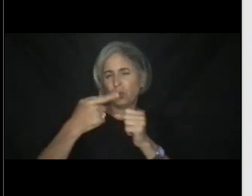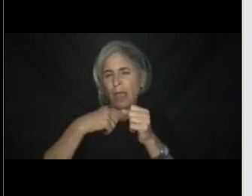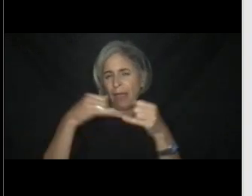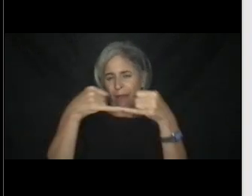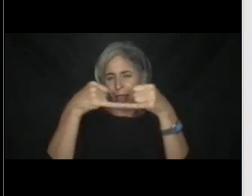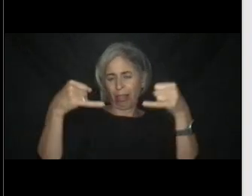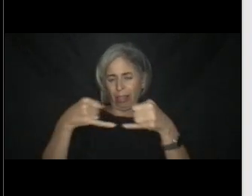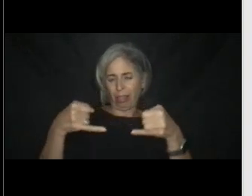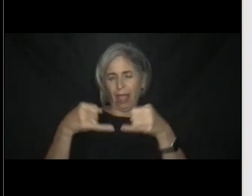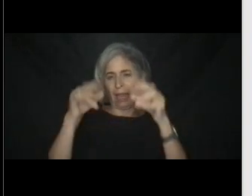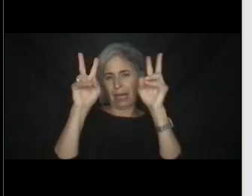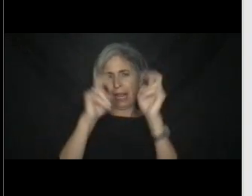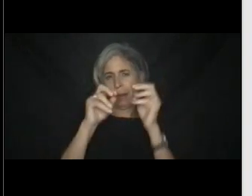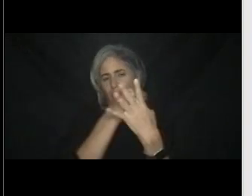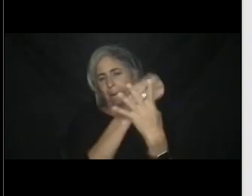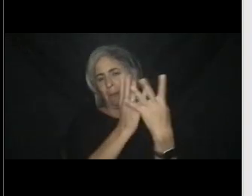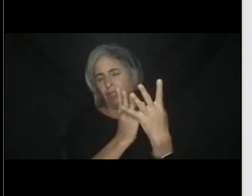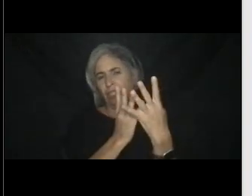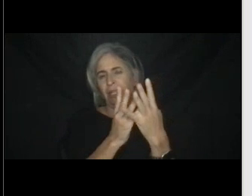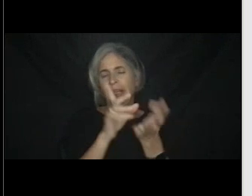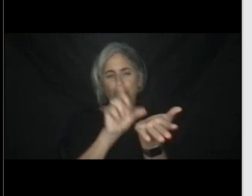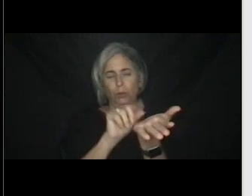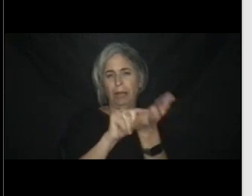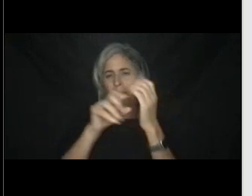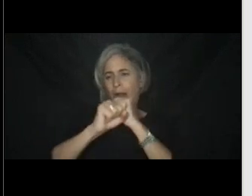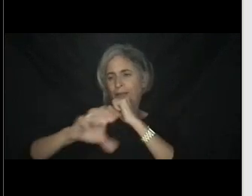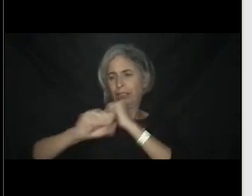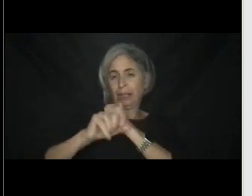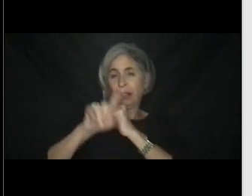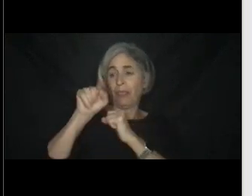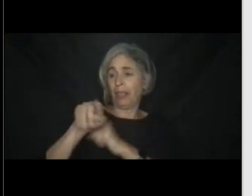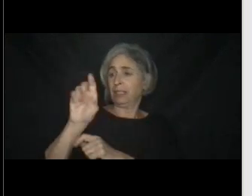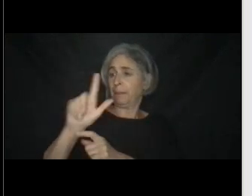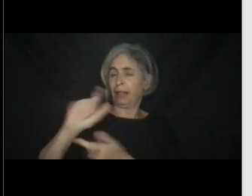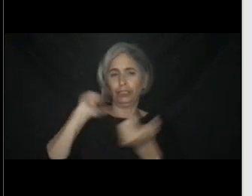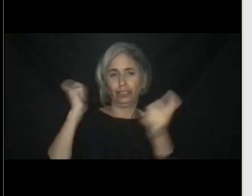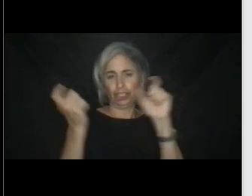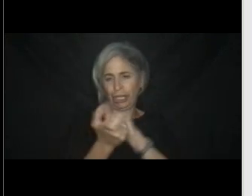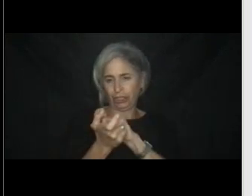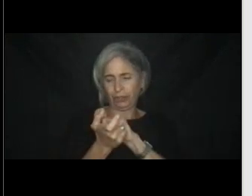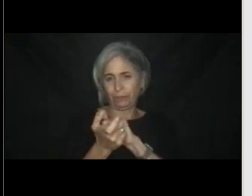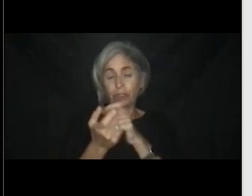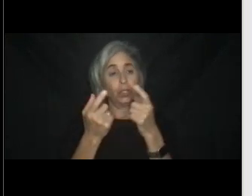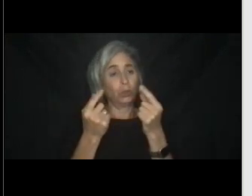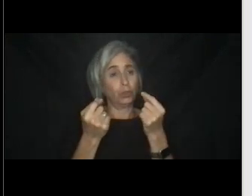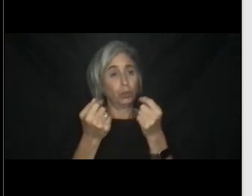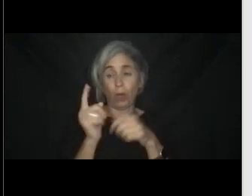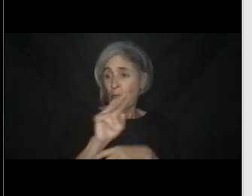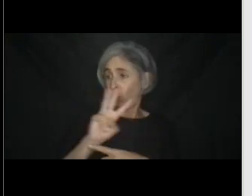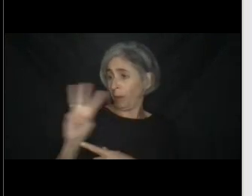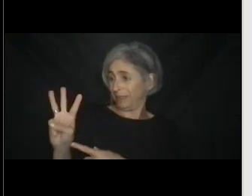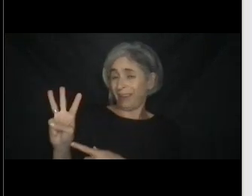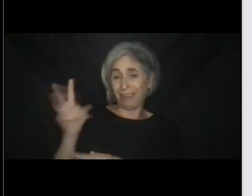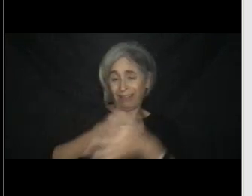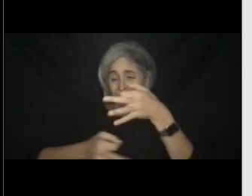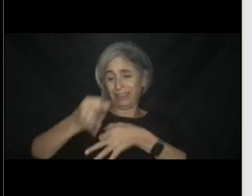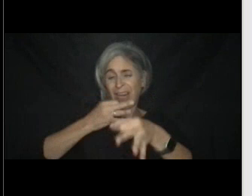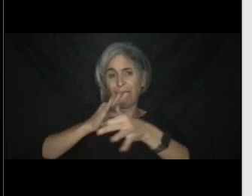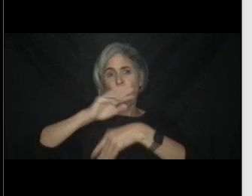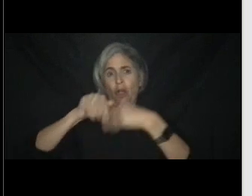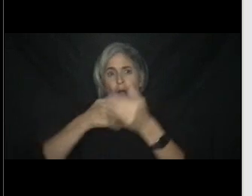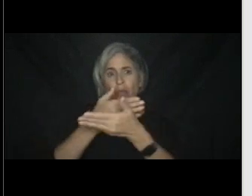budget for advertisements in the newspaper. This bill changes that, and it gives you the ability to do things on a website rather than putting all these things